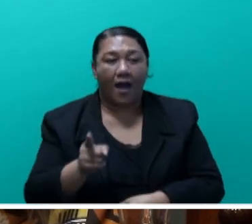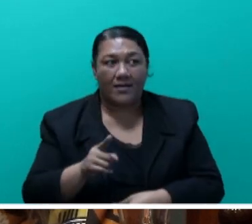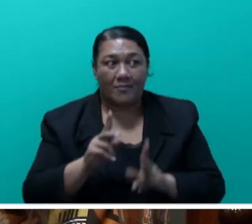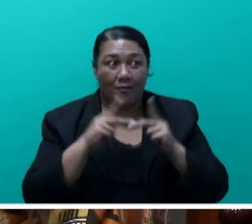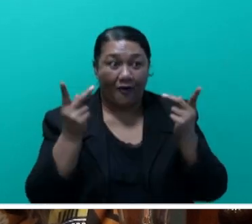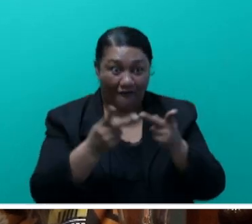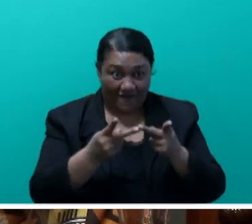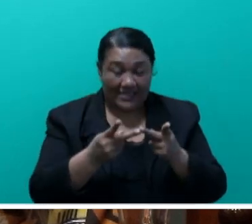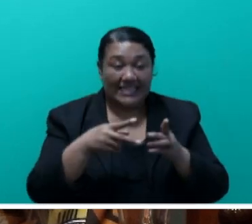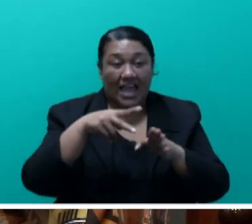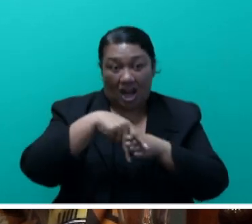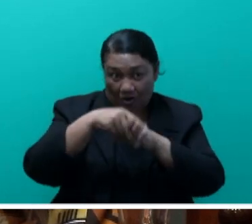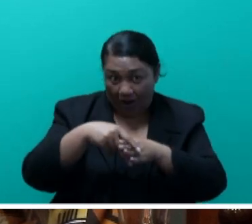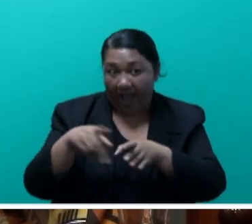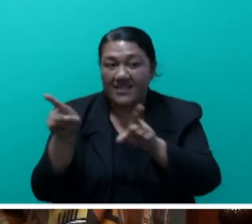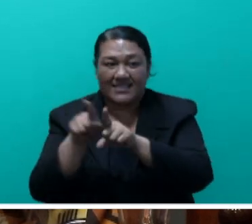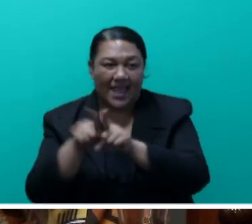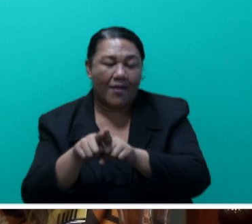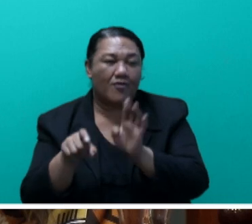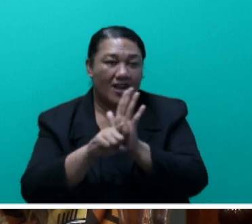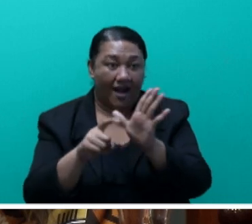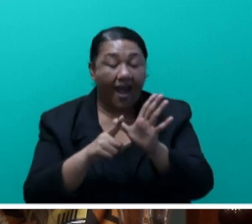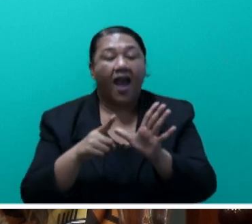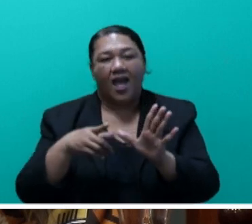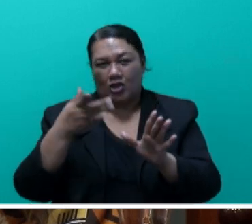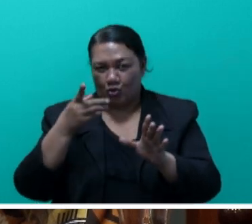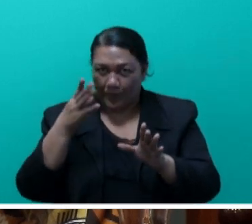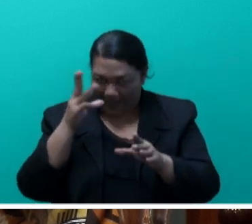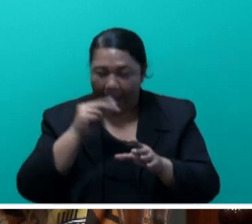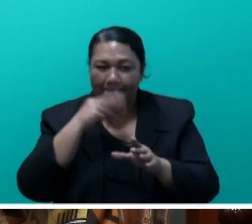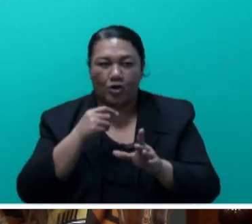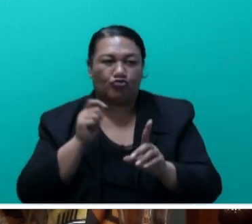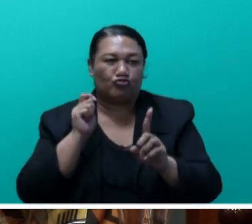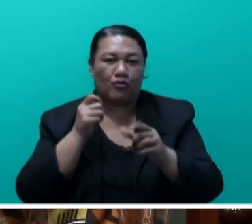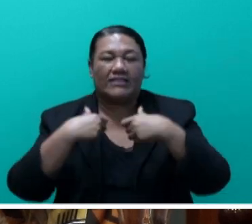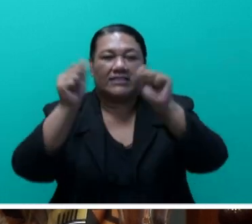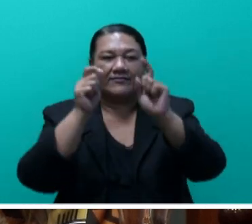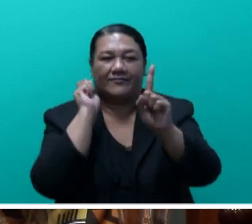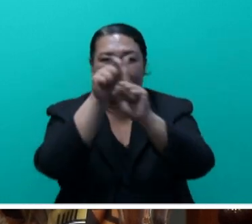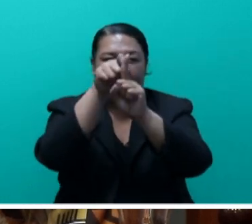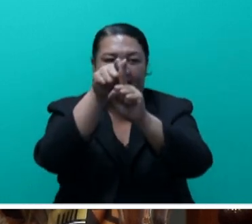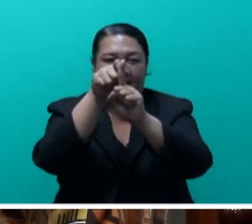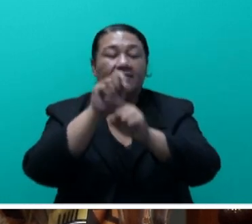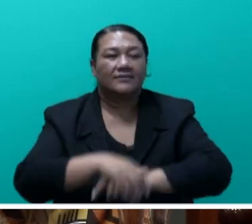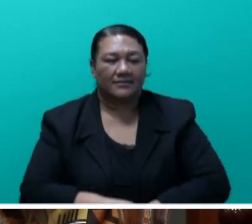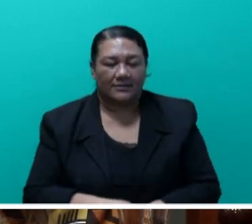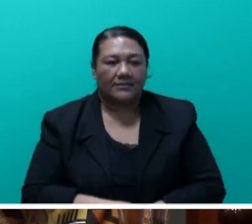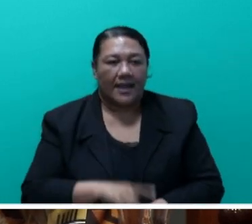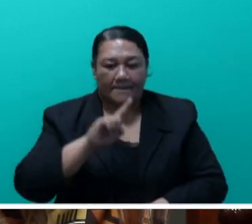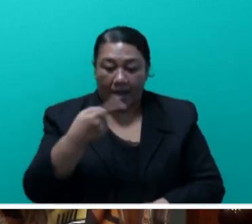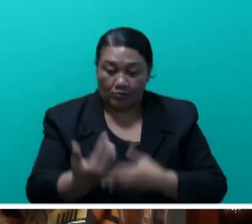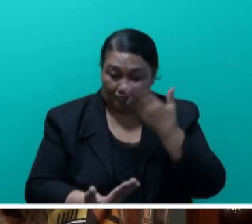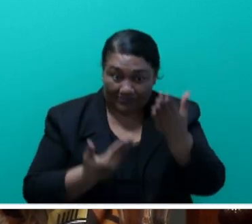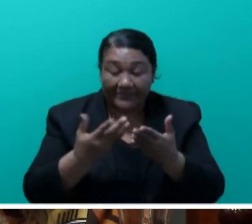to enable us to make that a target. So, Honorable Speaker, I'm quite encouraged by the SRIF report. I think it can